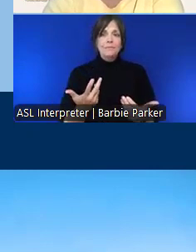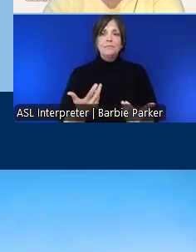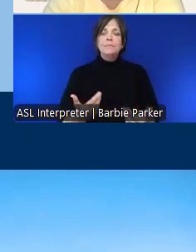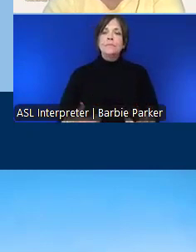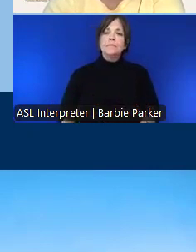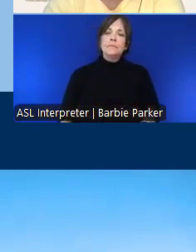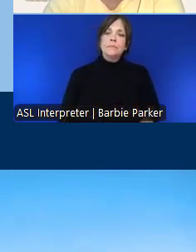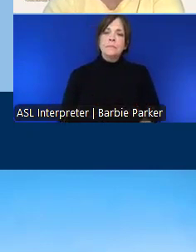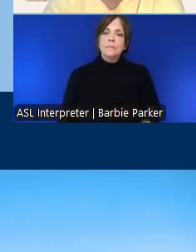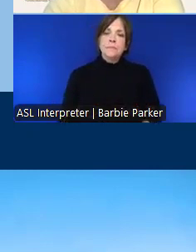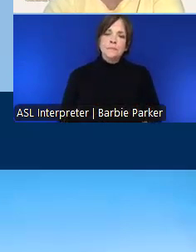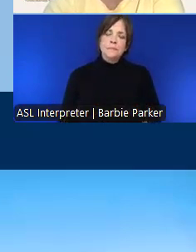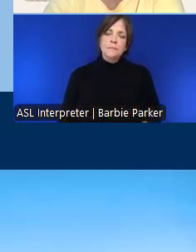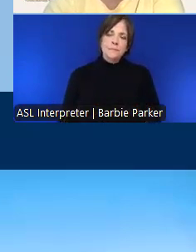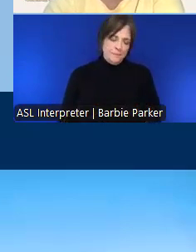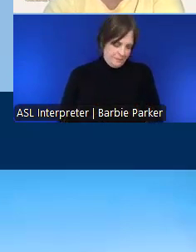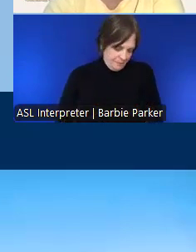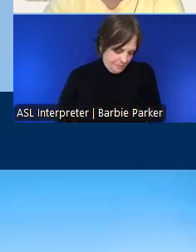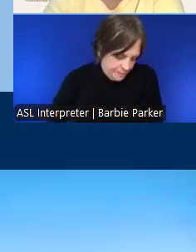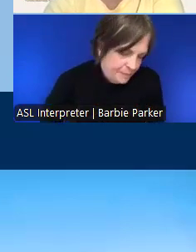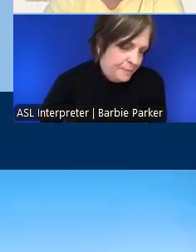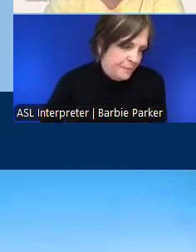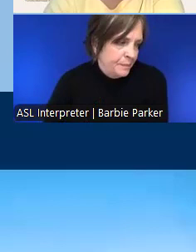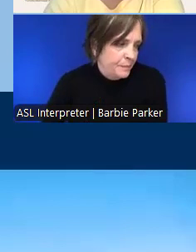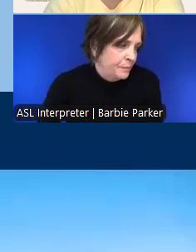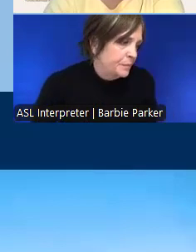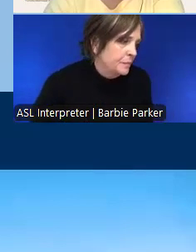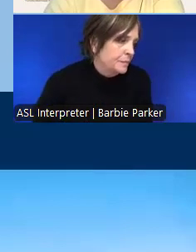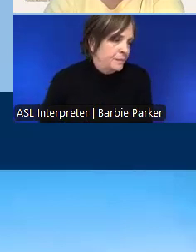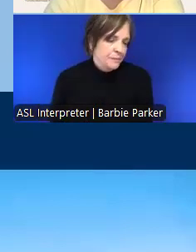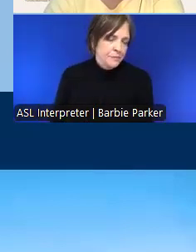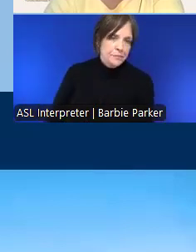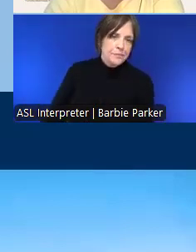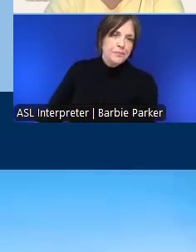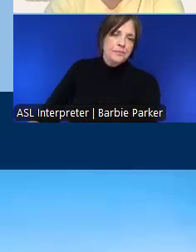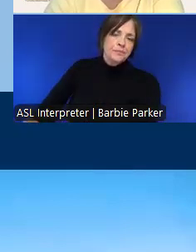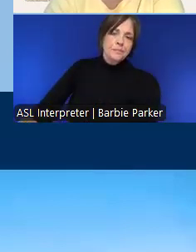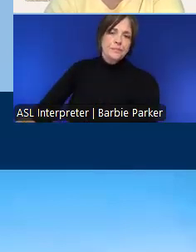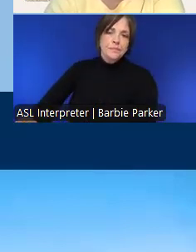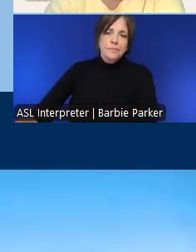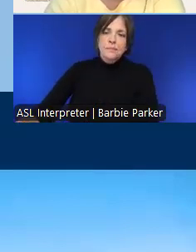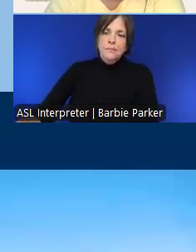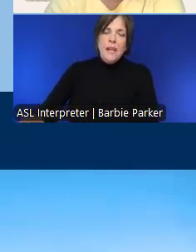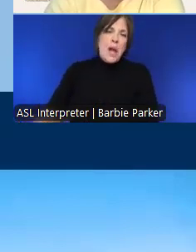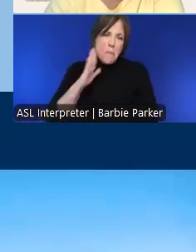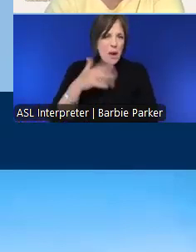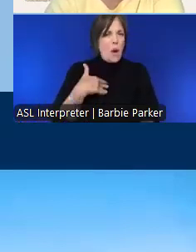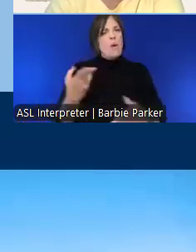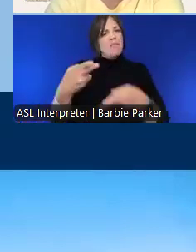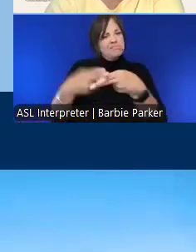But I'll name, and I'm sharing this because I saw, you know, in the questions that we